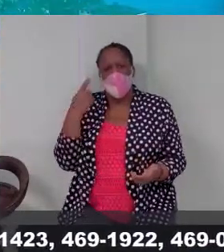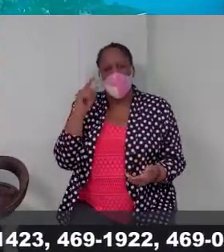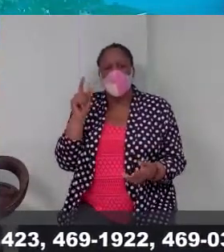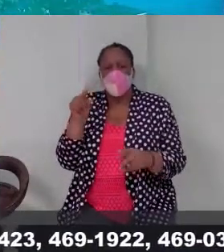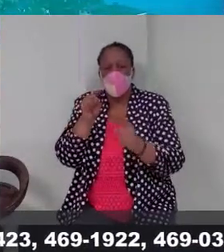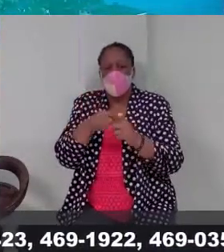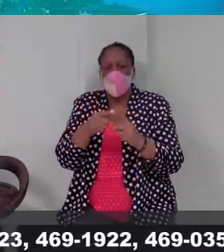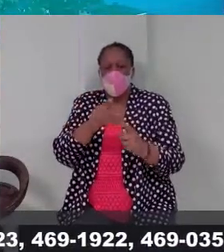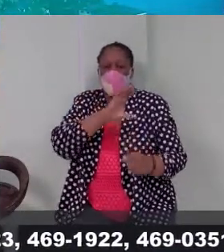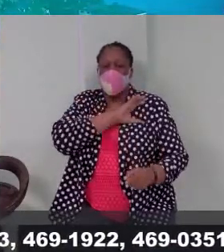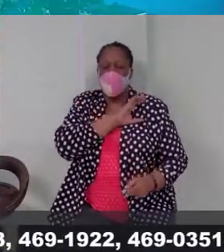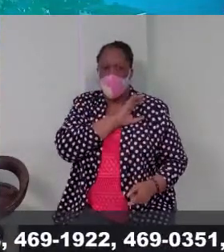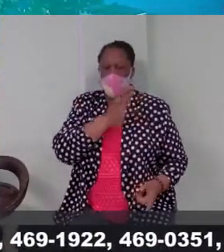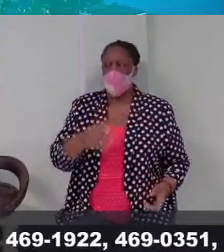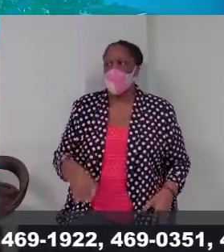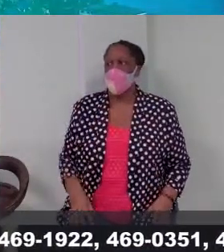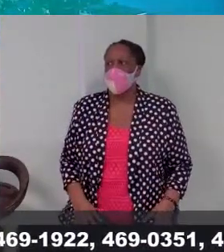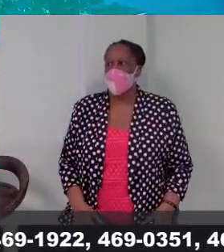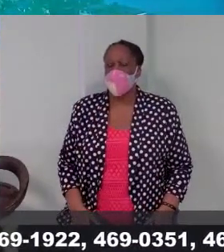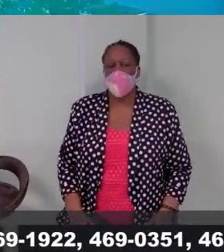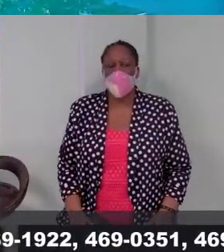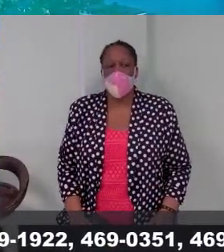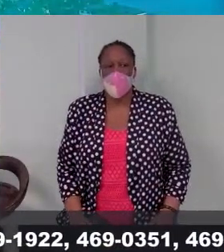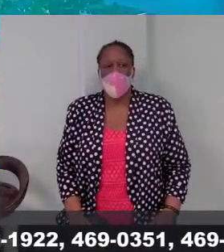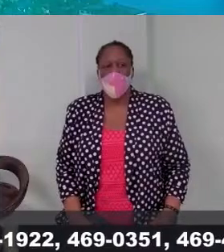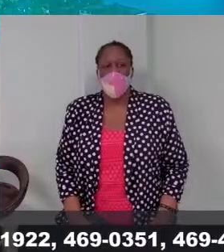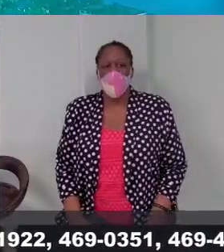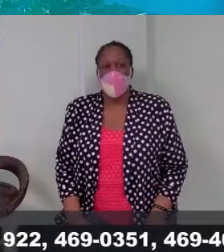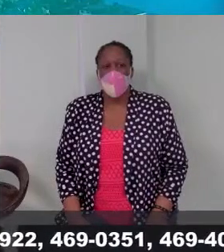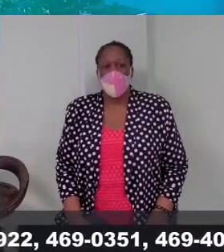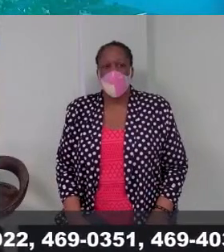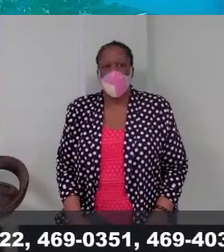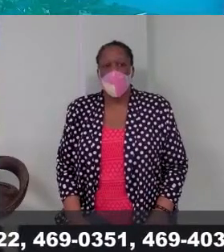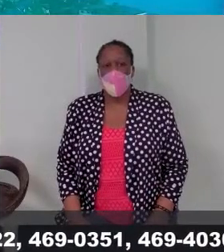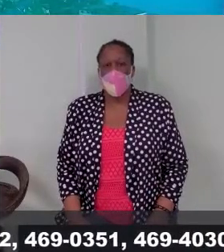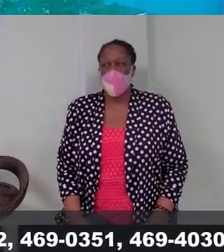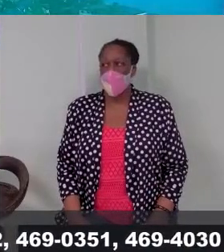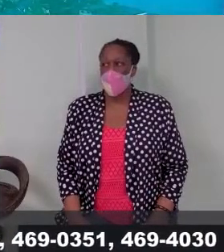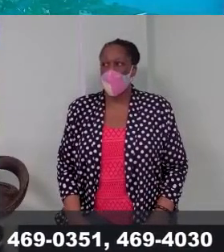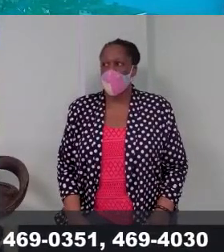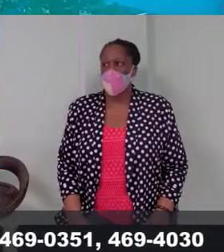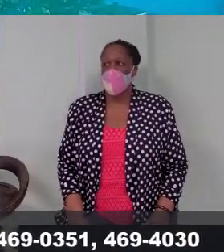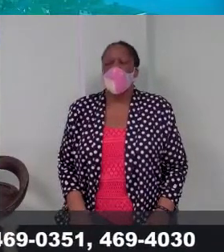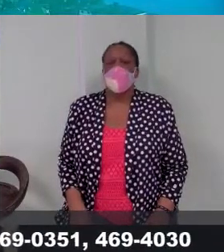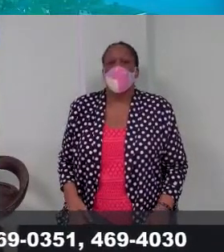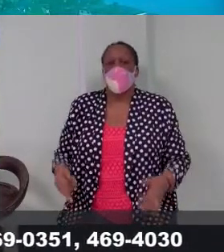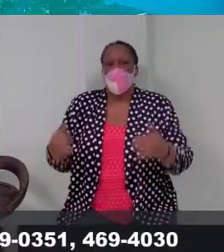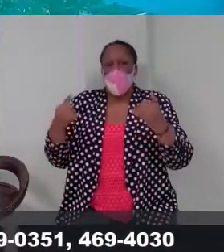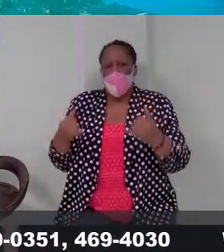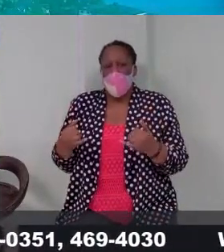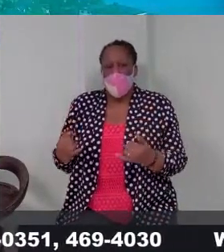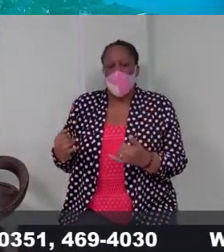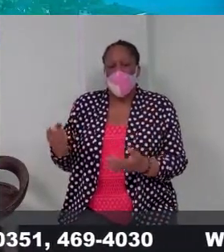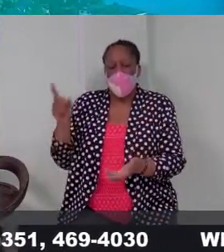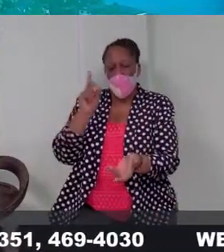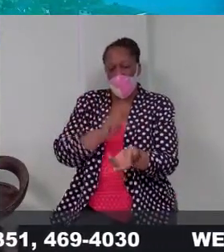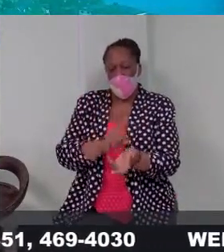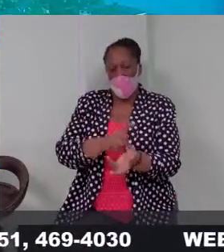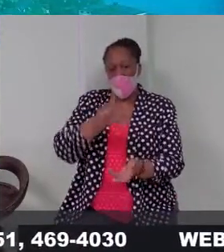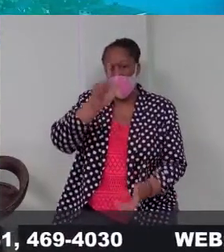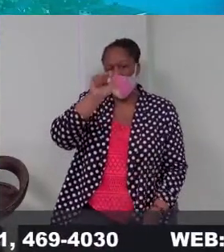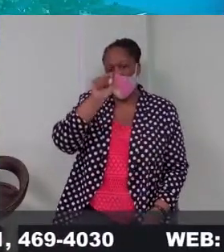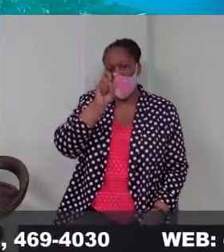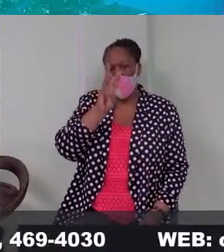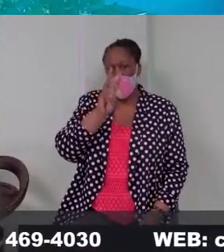Thank you very much, Superintendent Henry. I would now invite our Medical Chief of